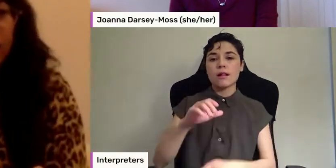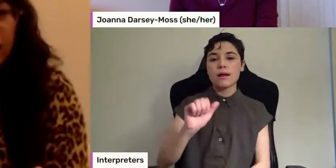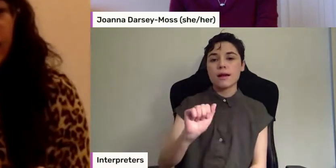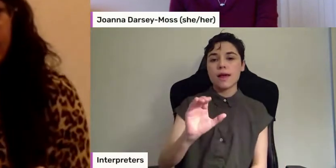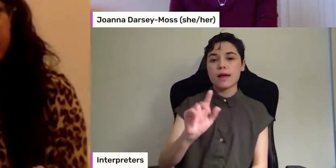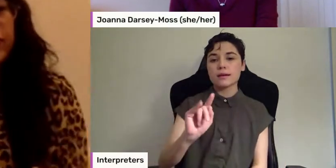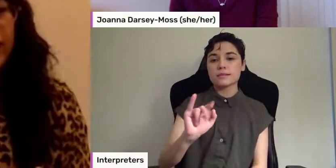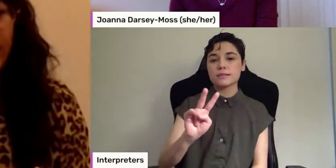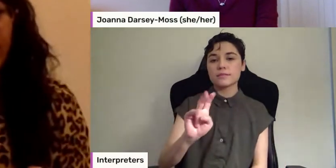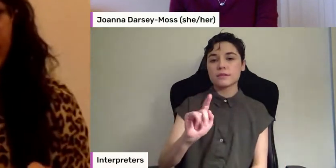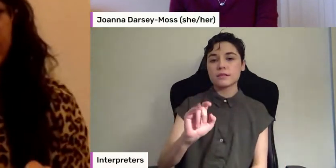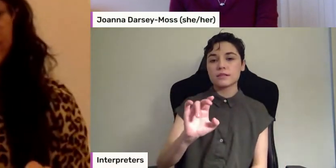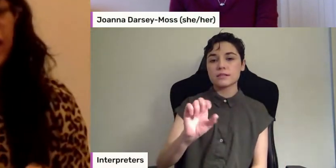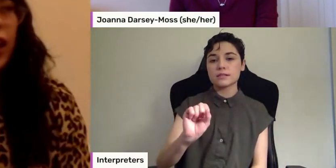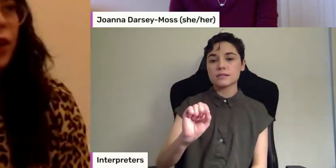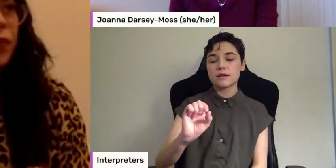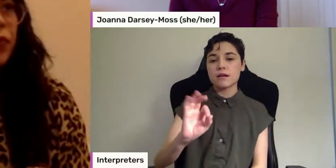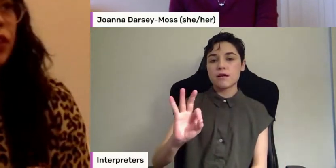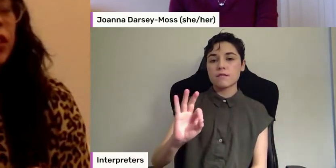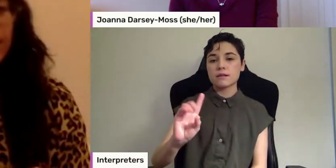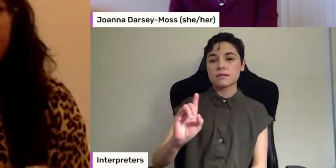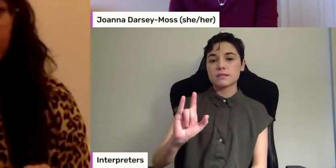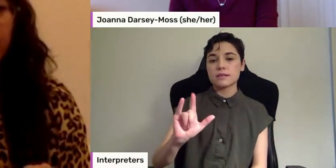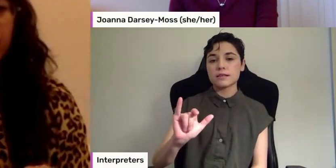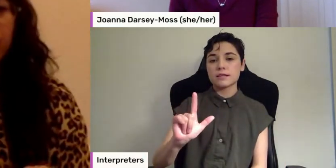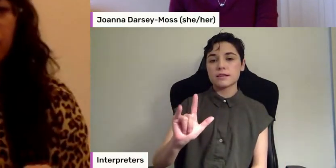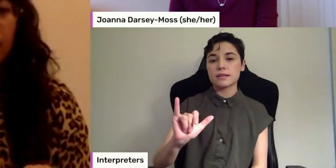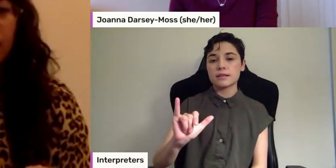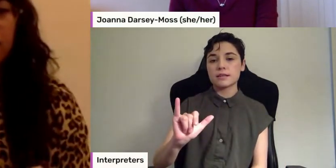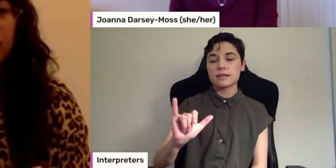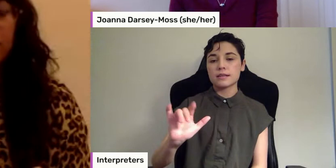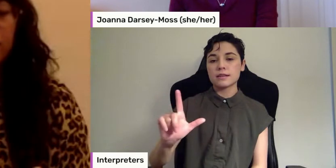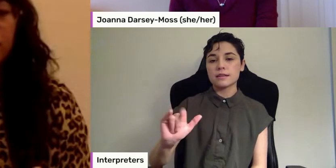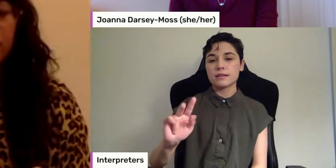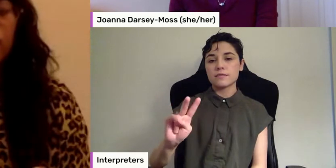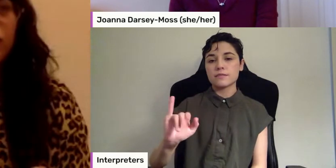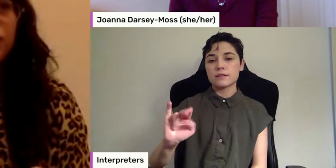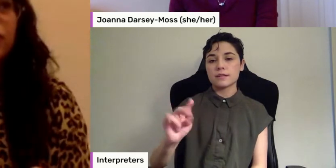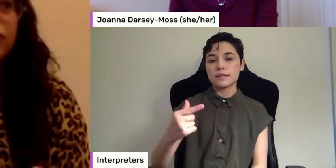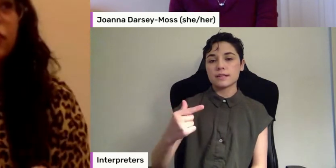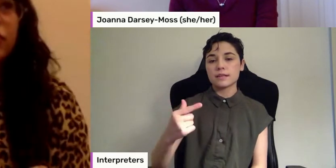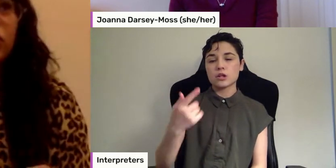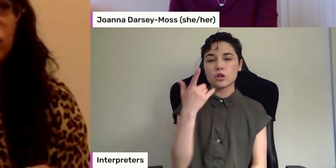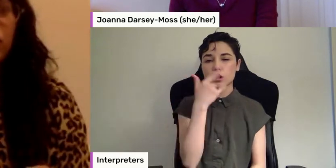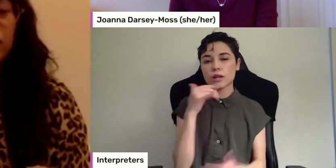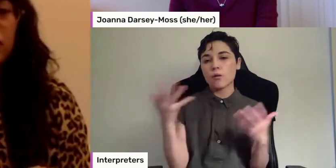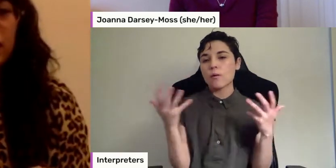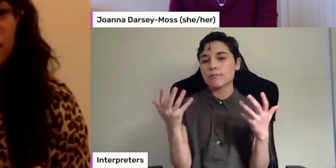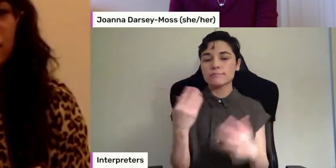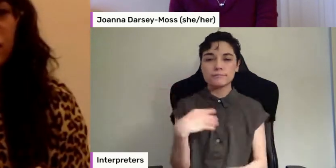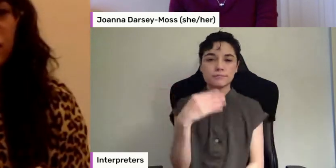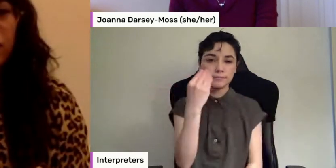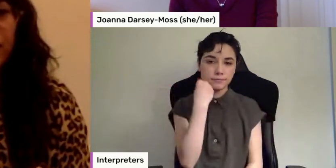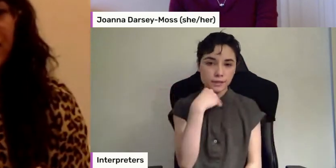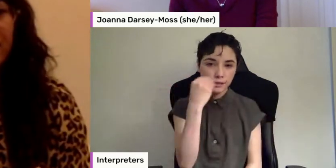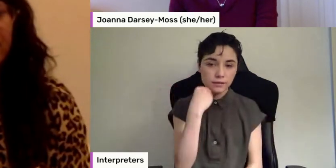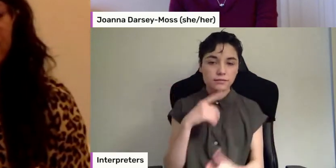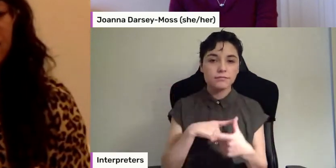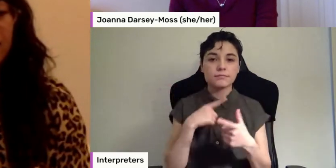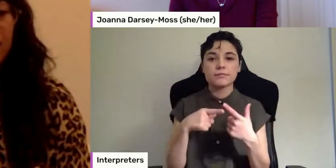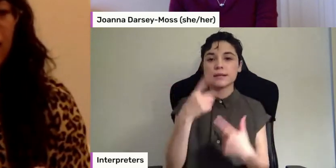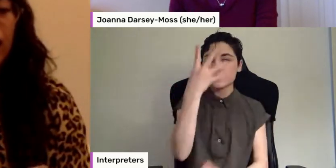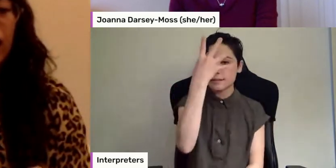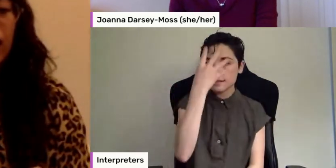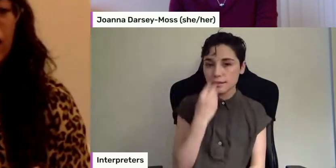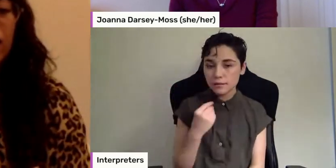like eating and sleeping and, you know, brushing one's teeth and grooming and